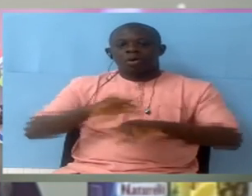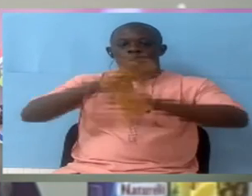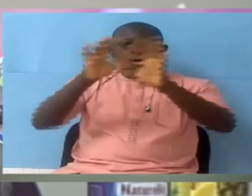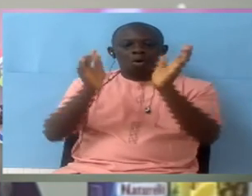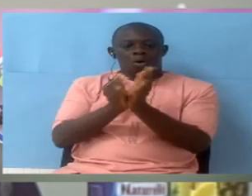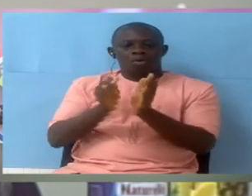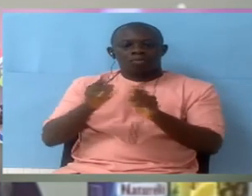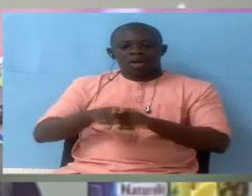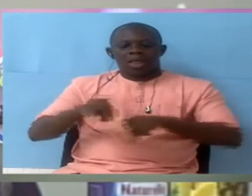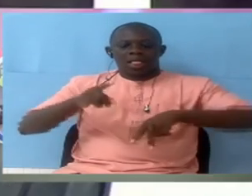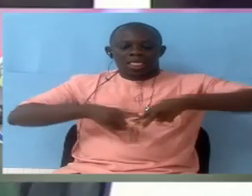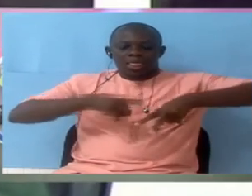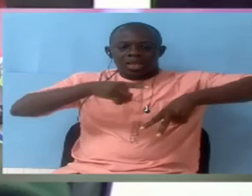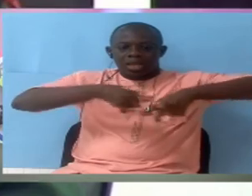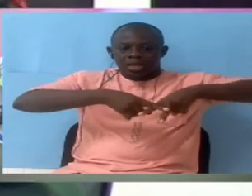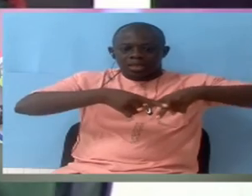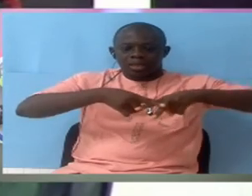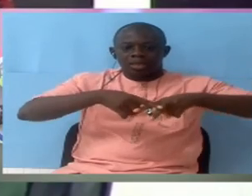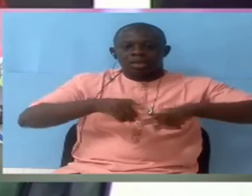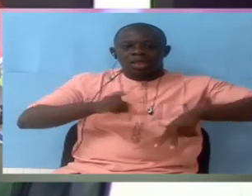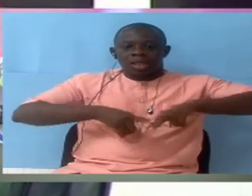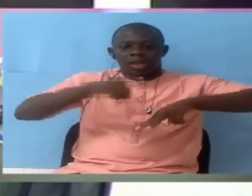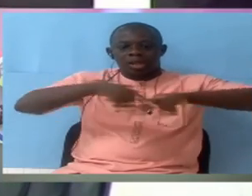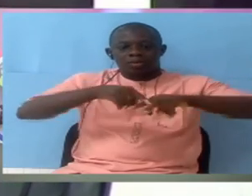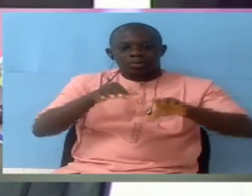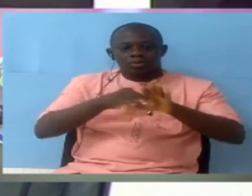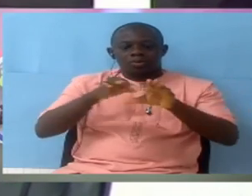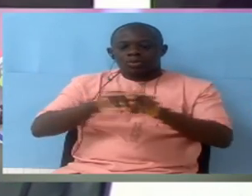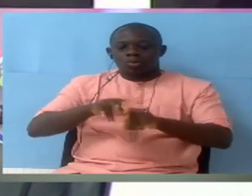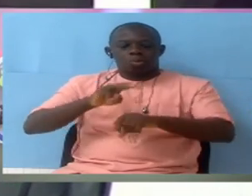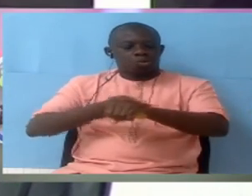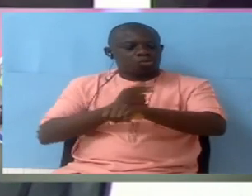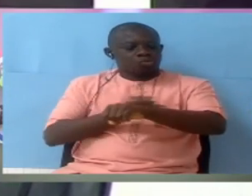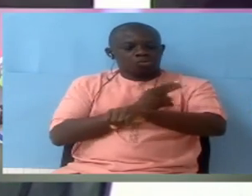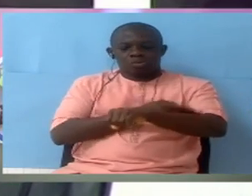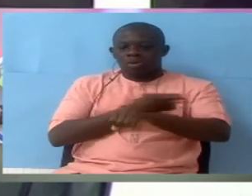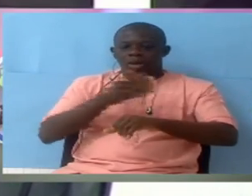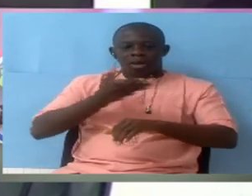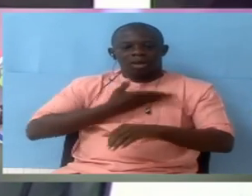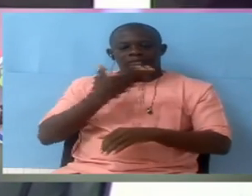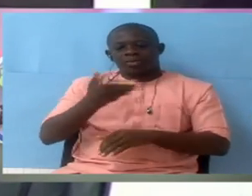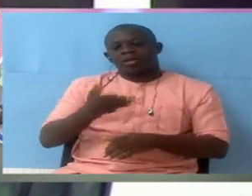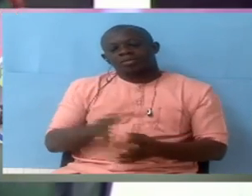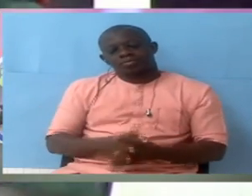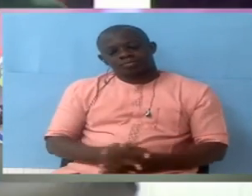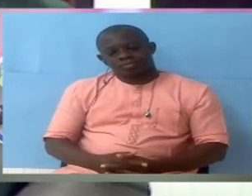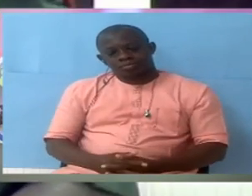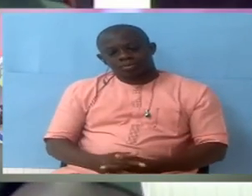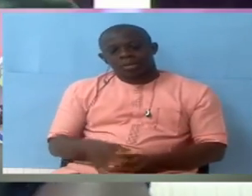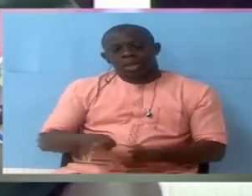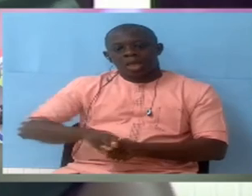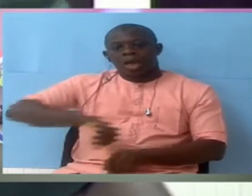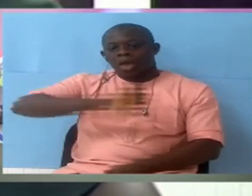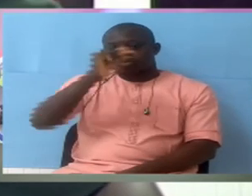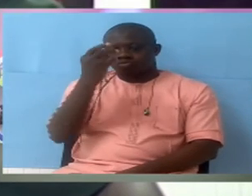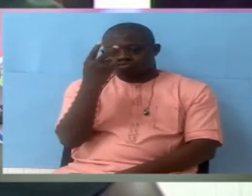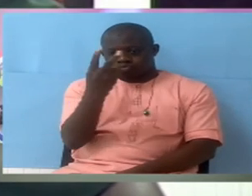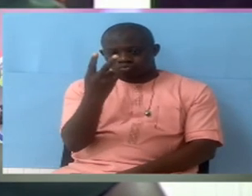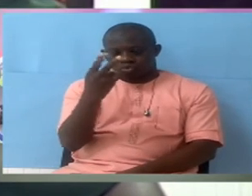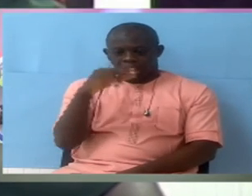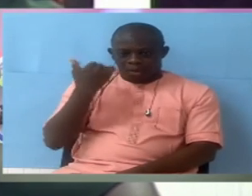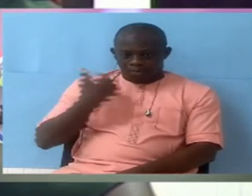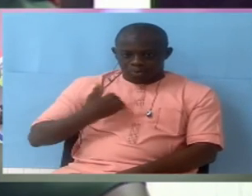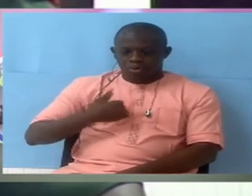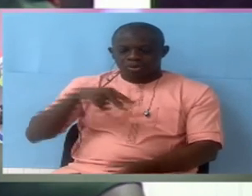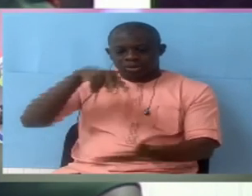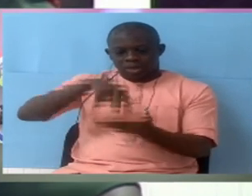legs, my flesh was all scraped. Suma tankay suma derbi yepp rocceku. And two people were standing on my